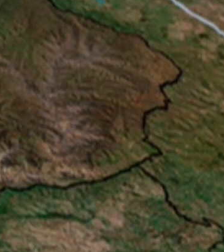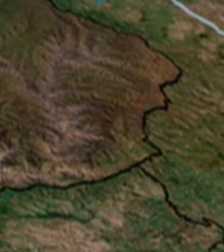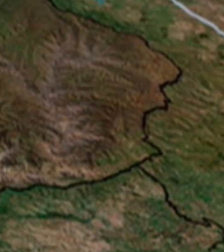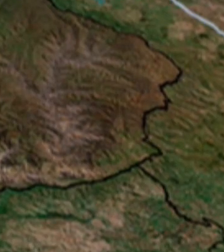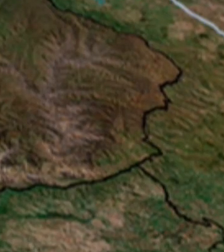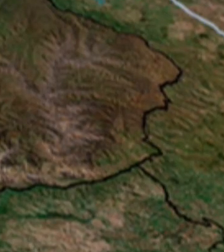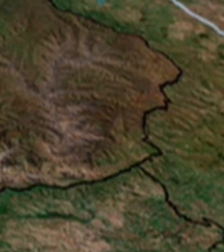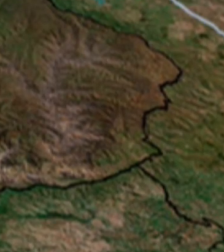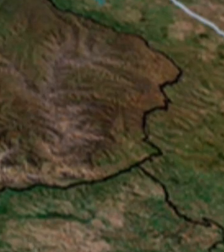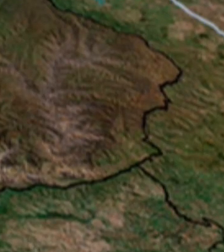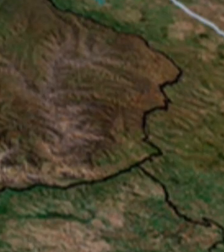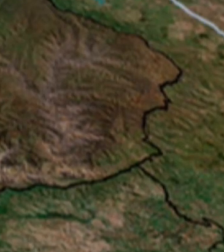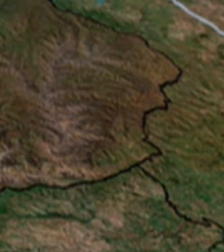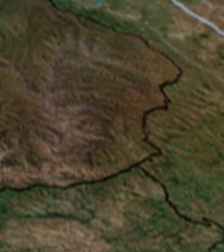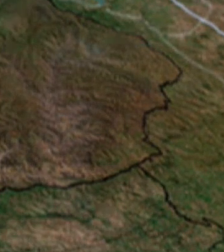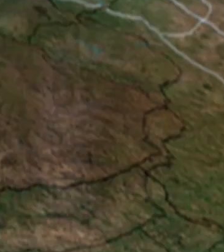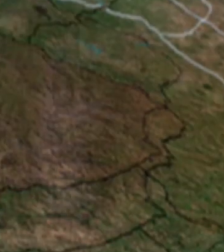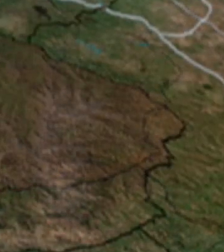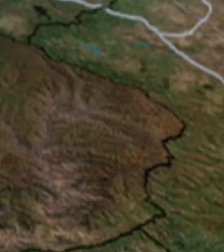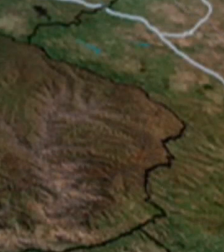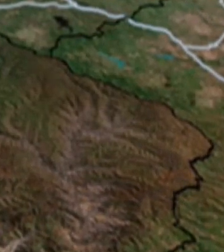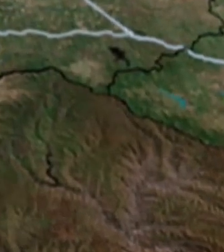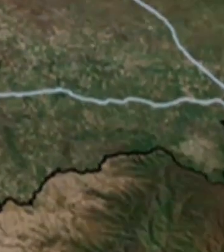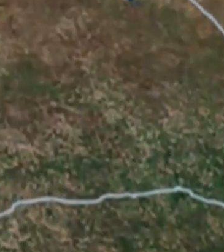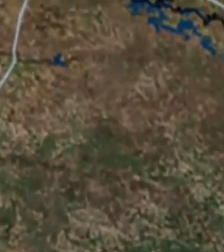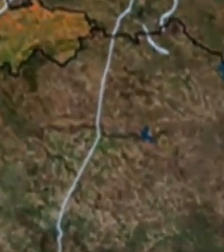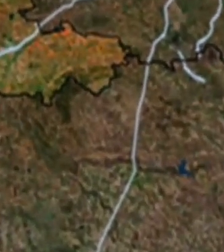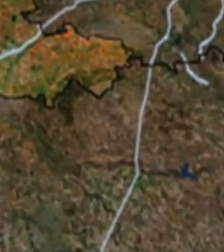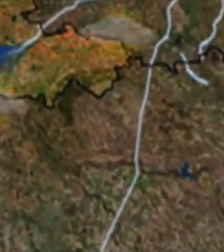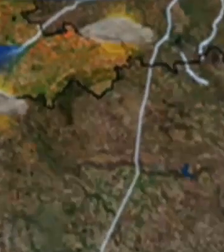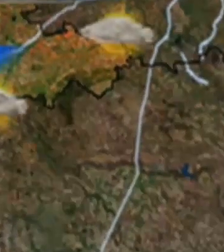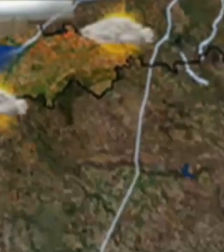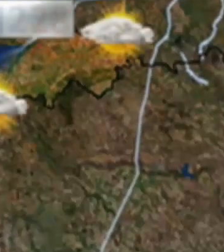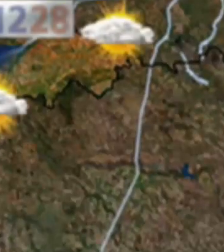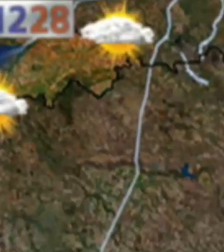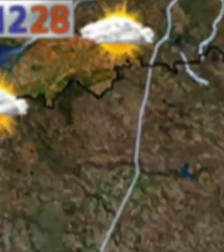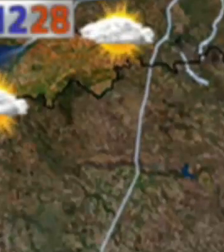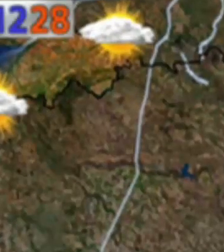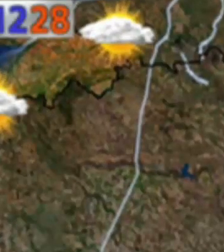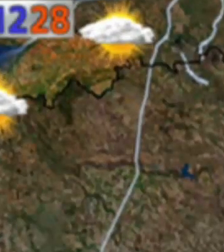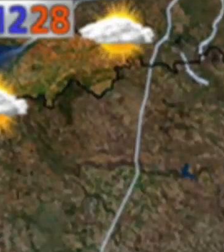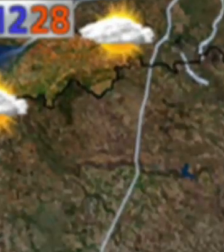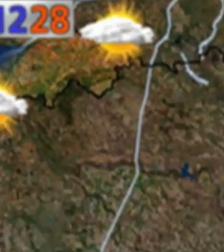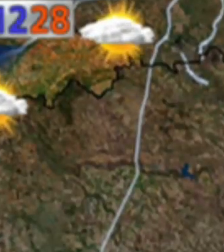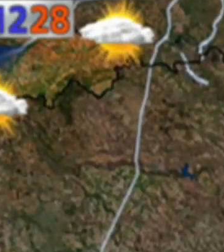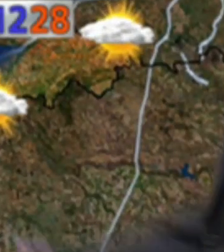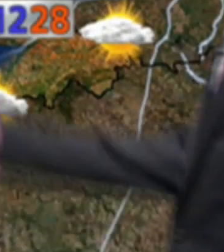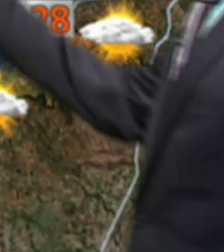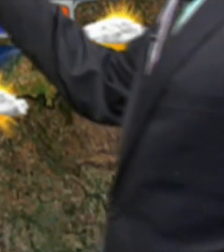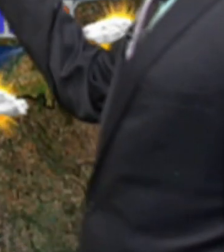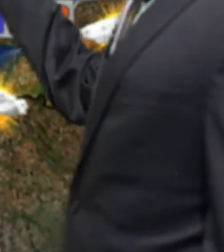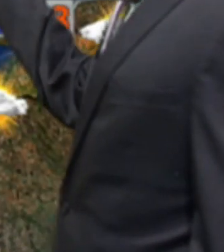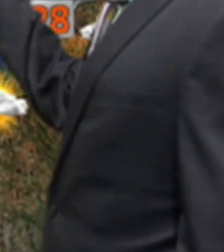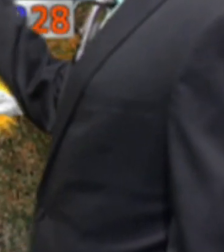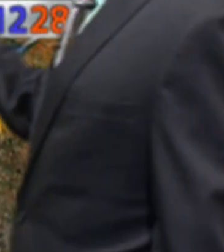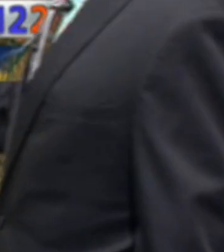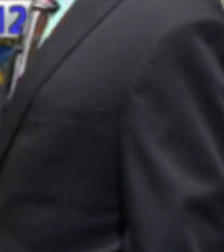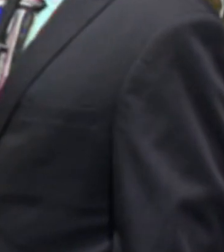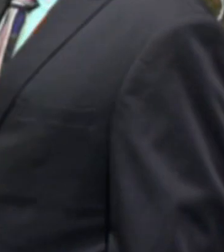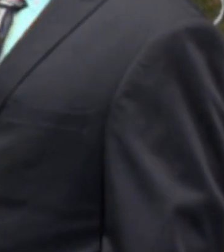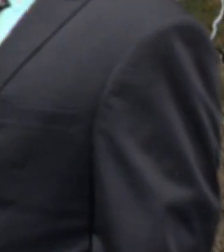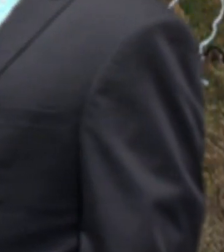tsena bela ka bo Bothaville ke leo le fišago ka dikarolong tseo ge re di kgarutlela ga botsena fela ka Northwest le tla fiša province ka bophara o le ka bo Rustenburg